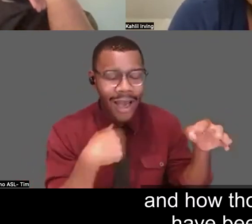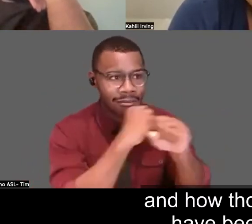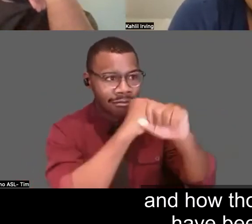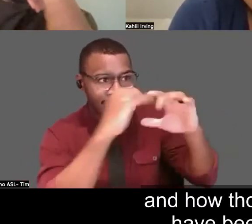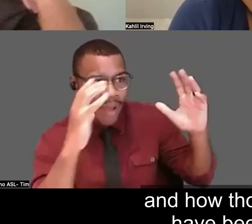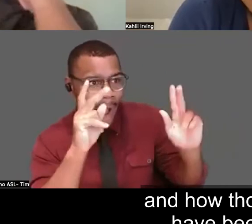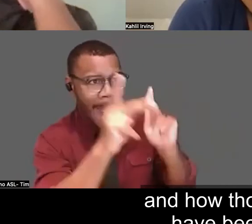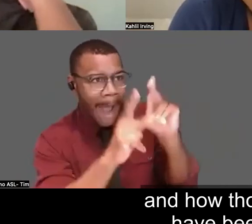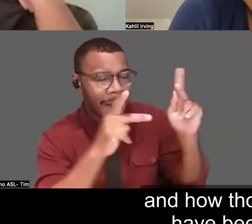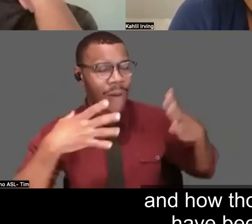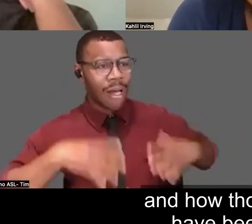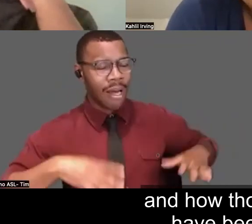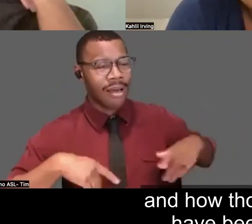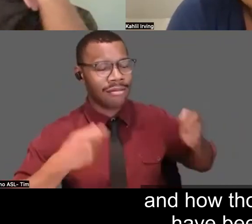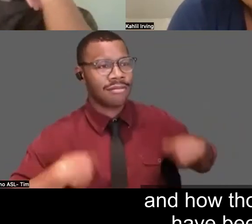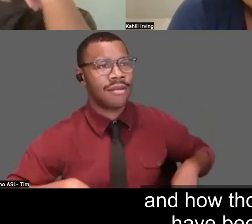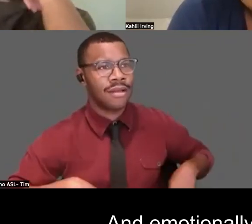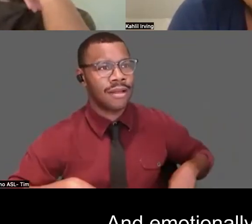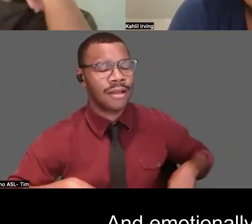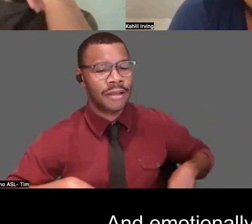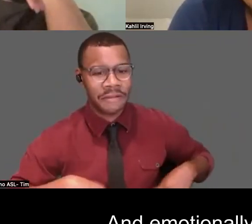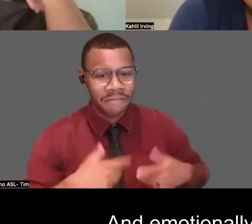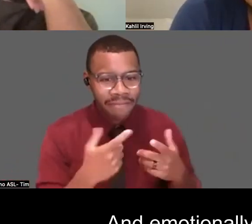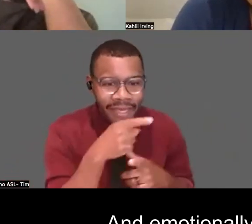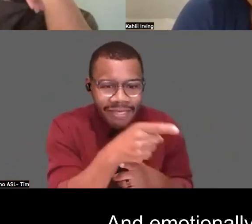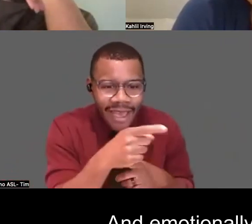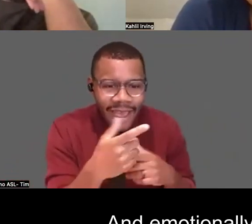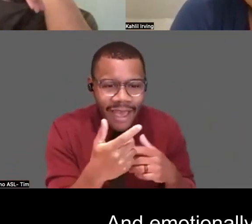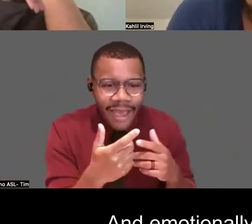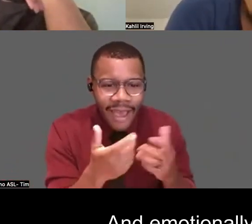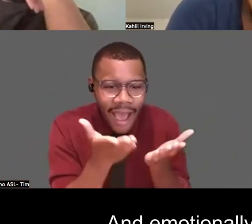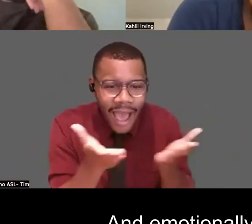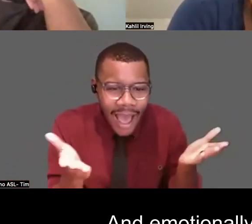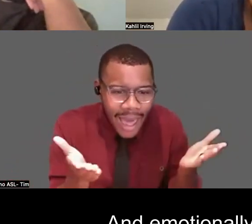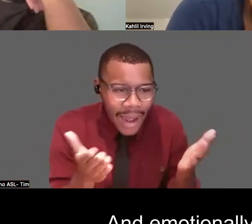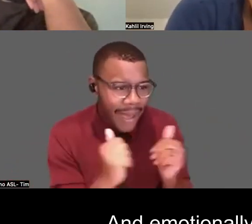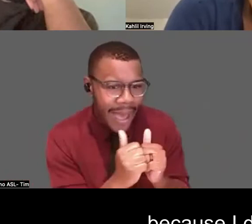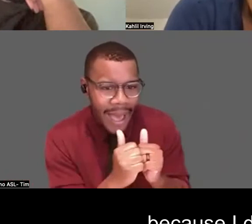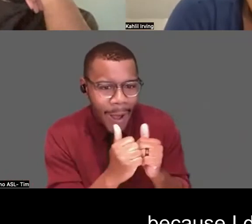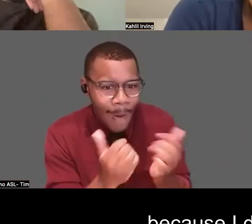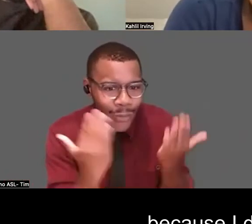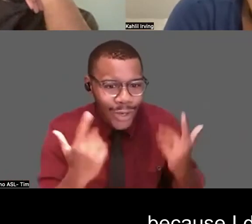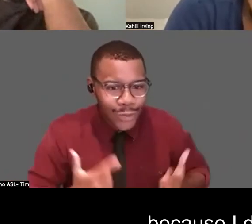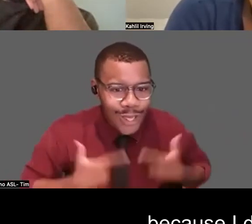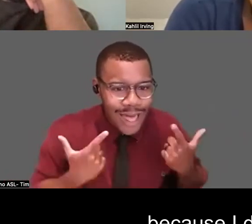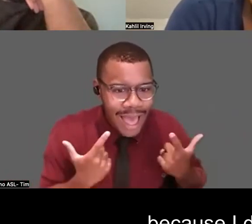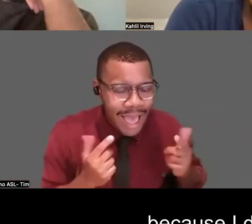those items could have been activated. And emotionally, I was a bit scared because I